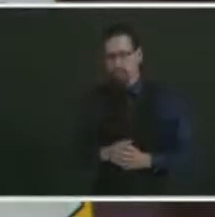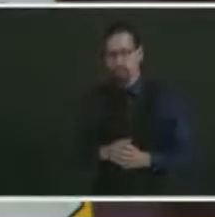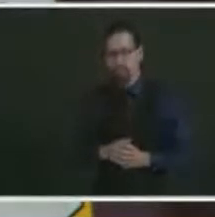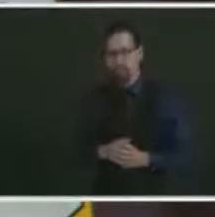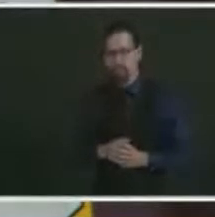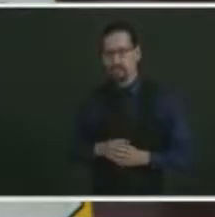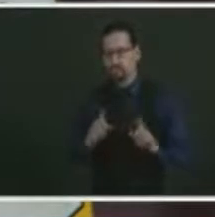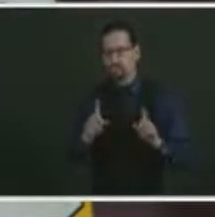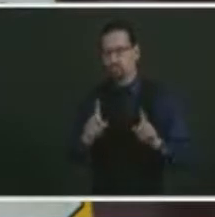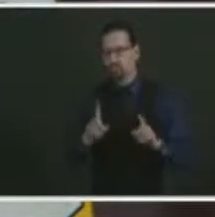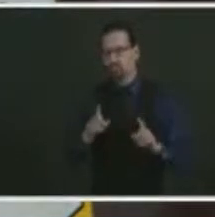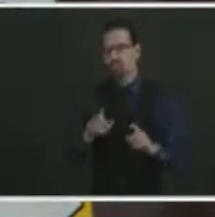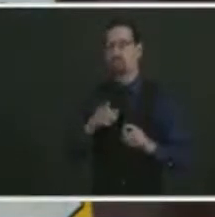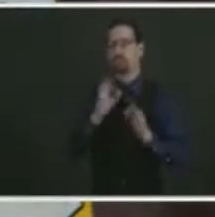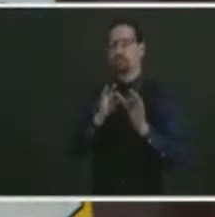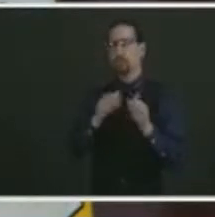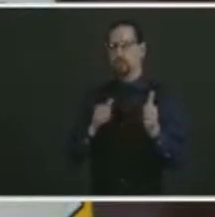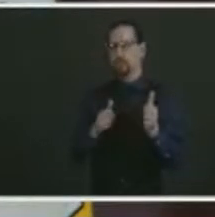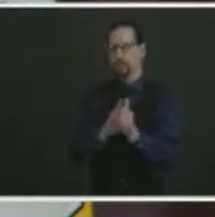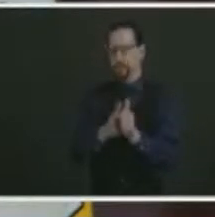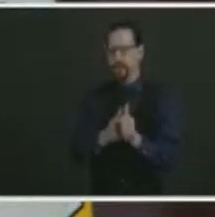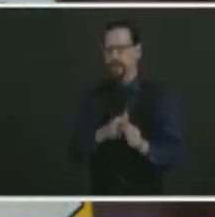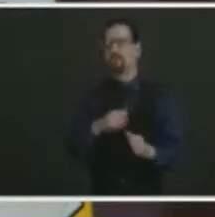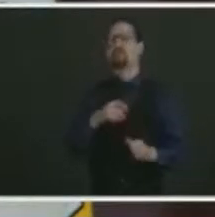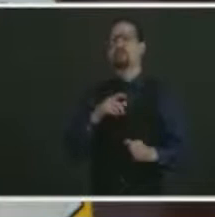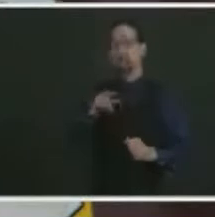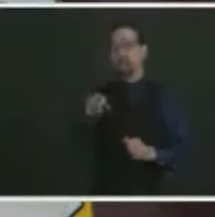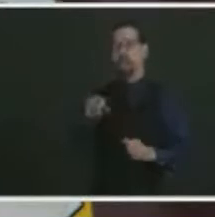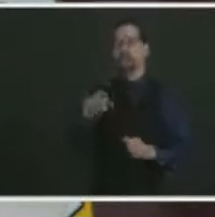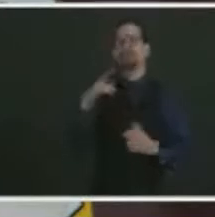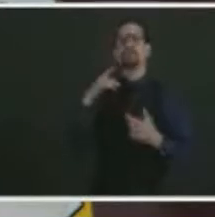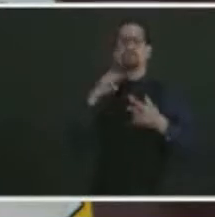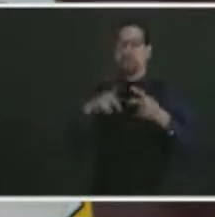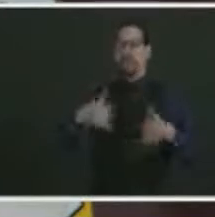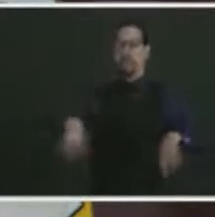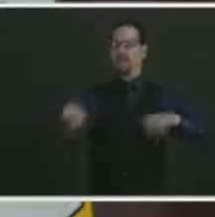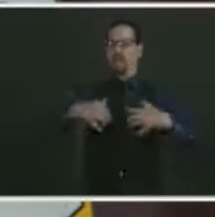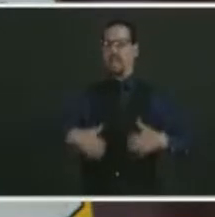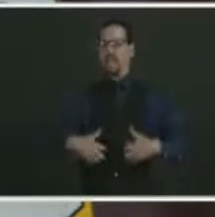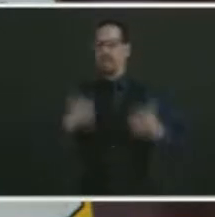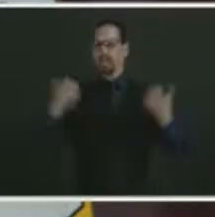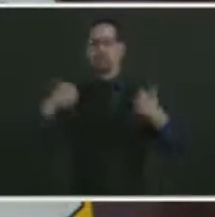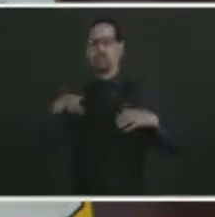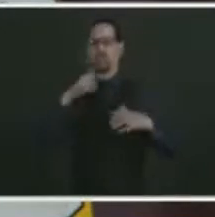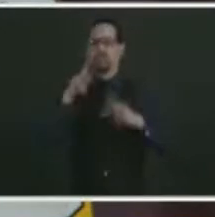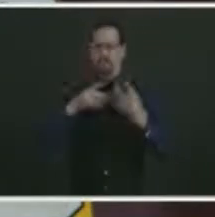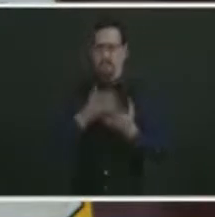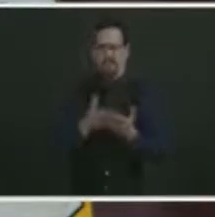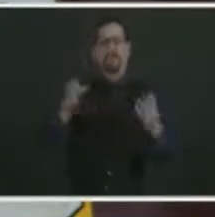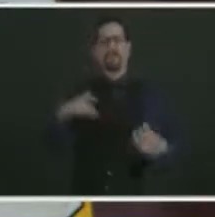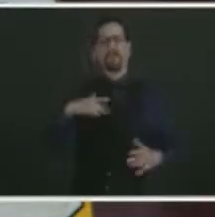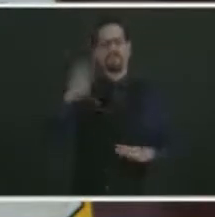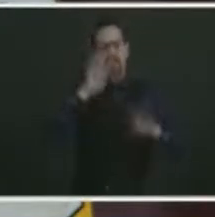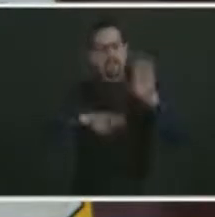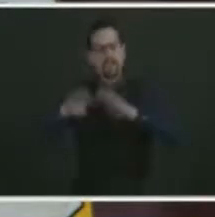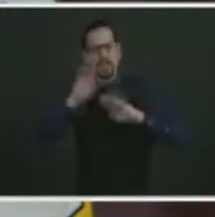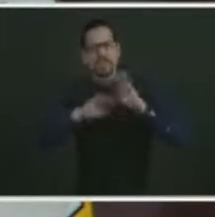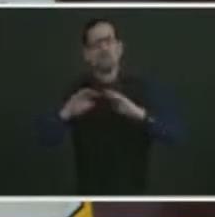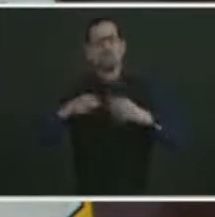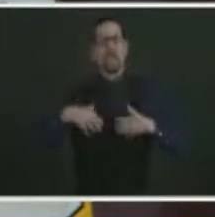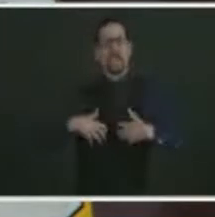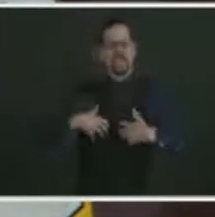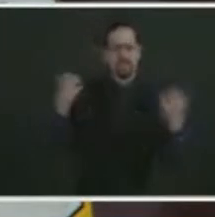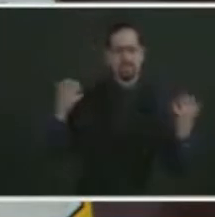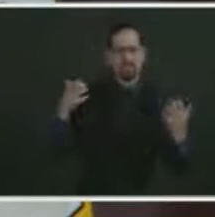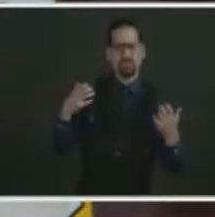If what you're saying is that there are a lot of people who feel frustrated and angry